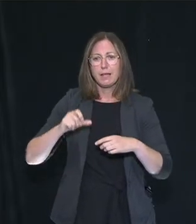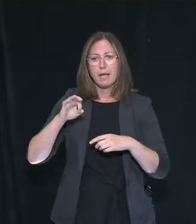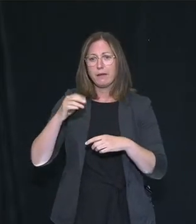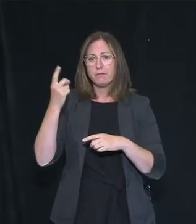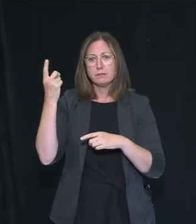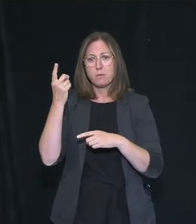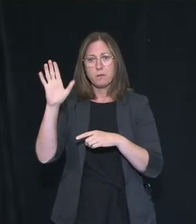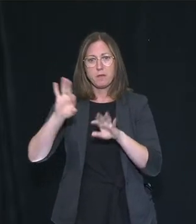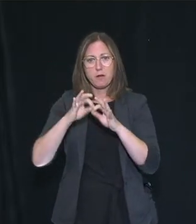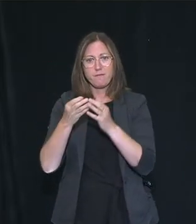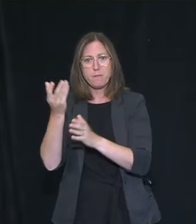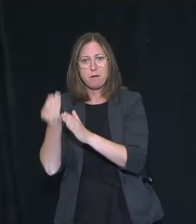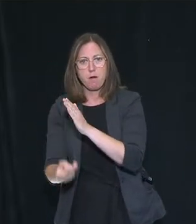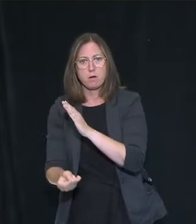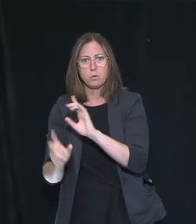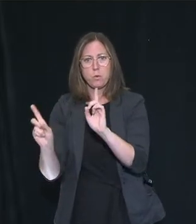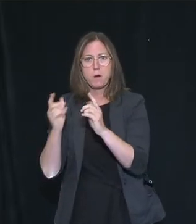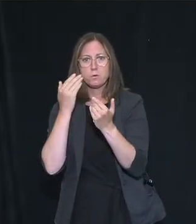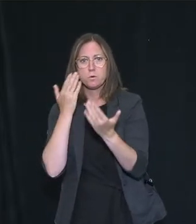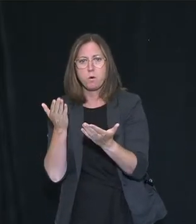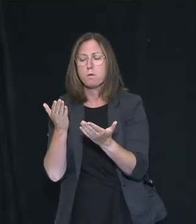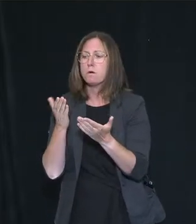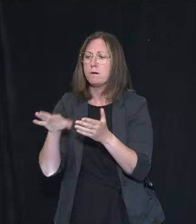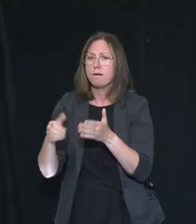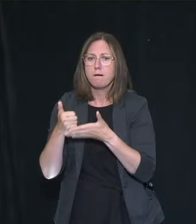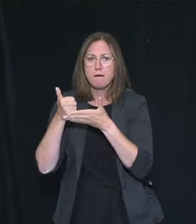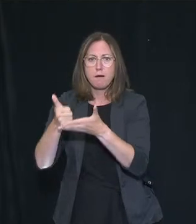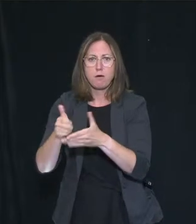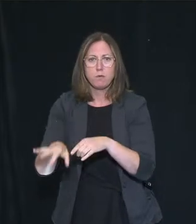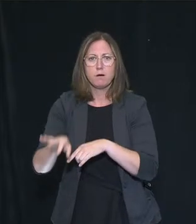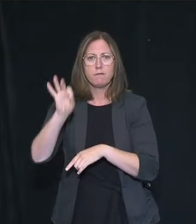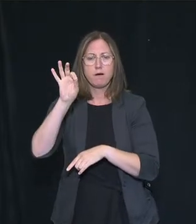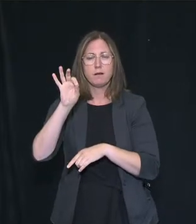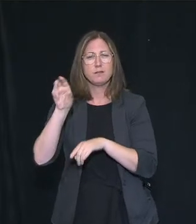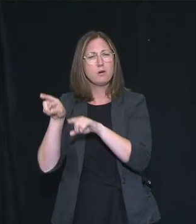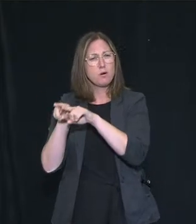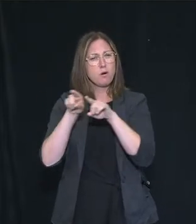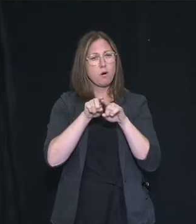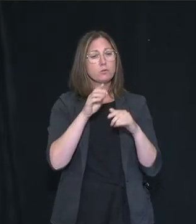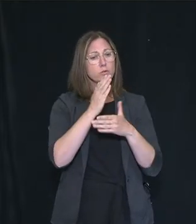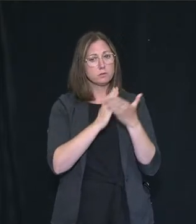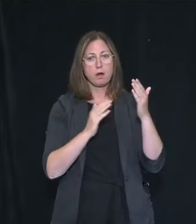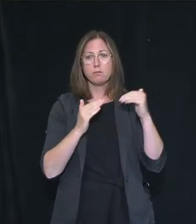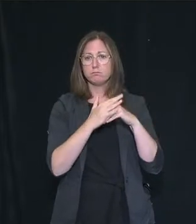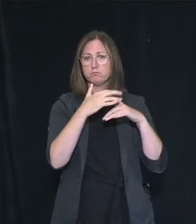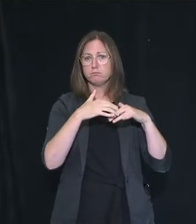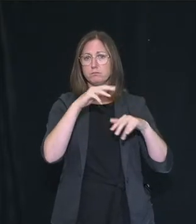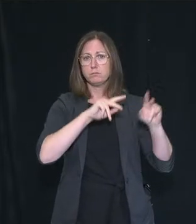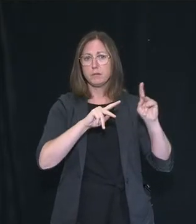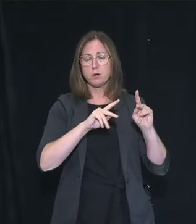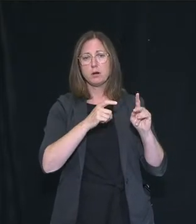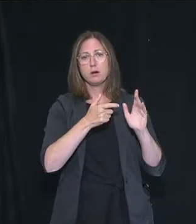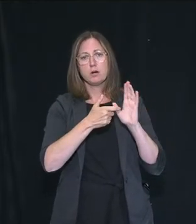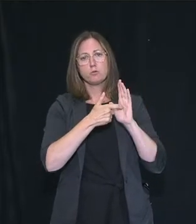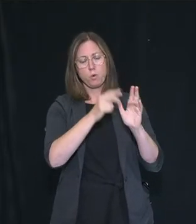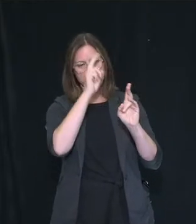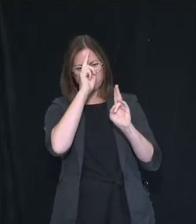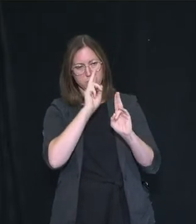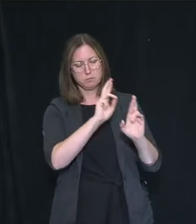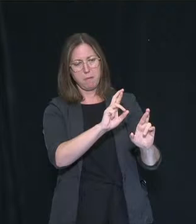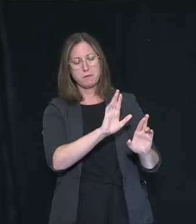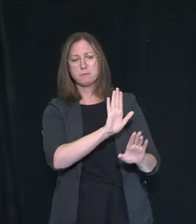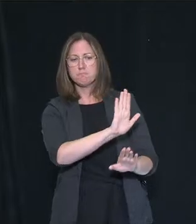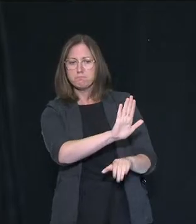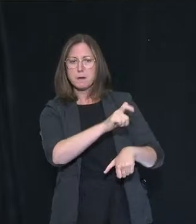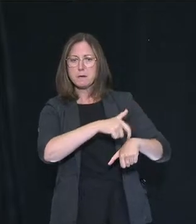home, and care for Indigenous peoples who need the time and space to process what this visit